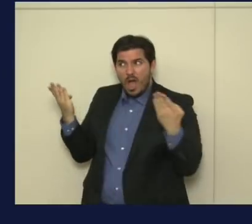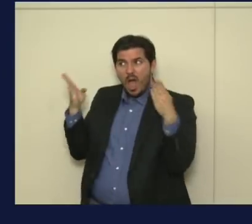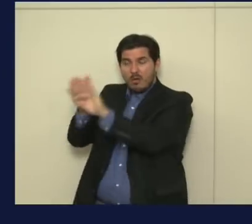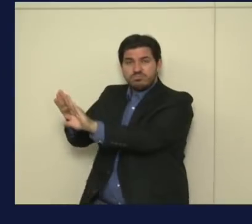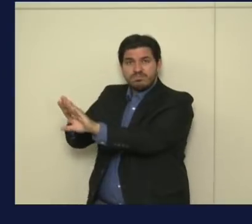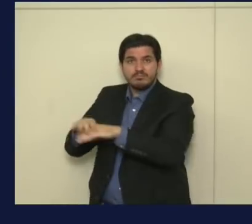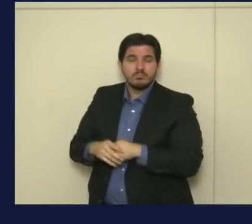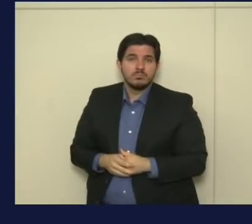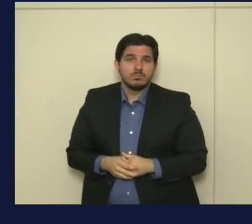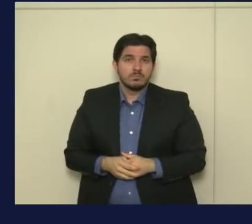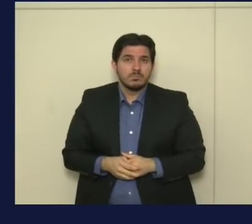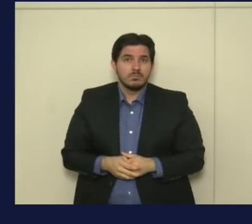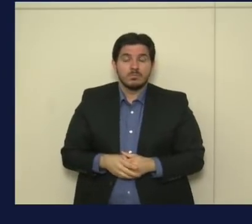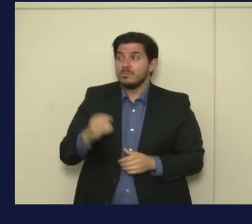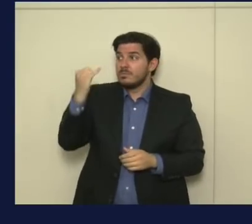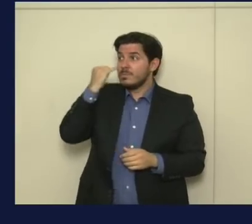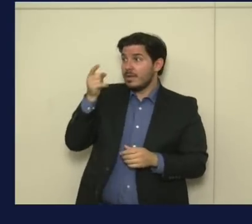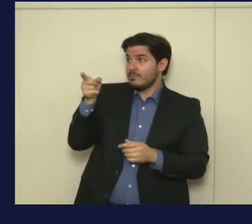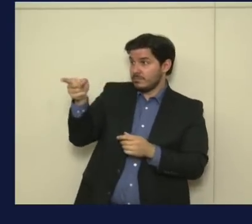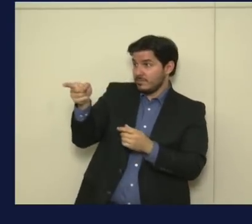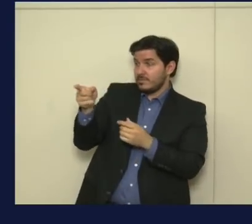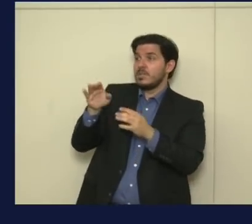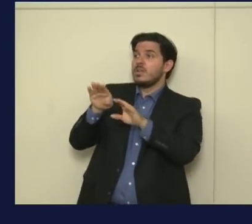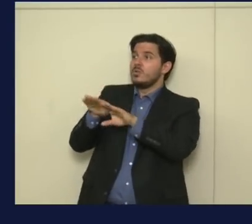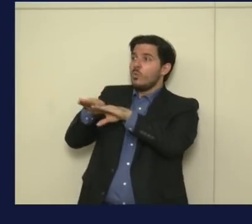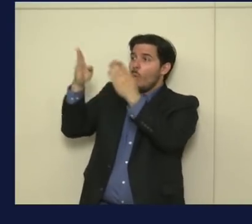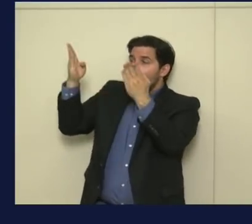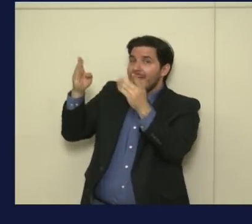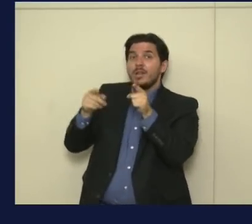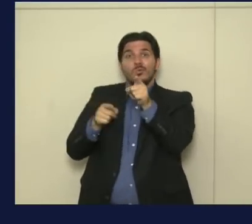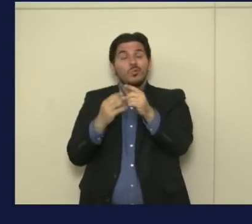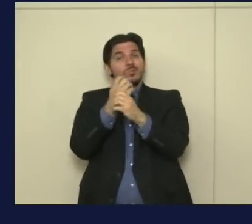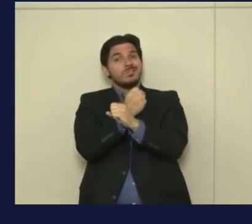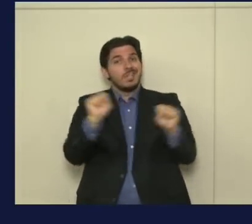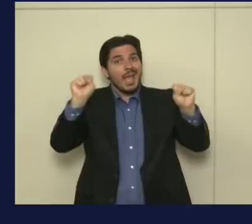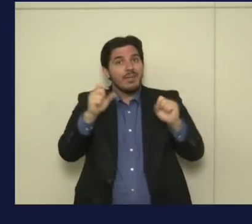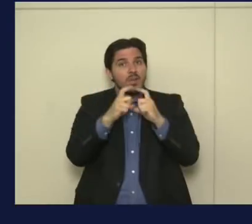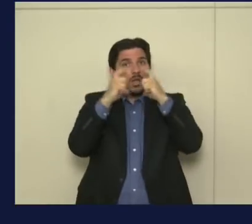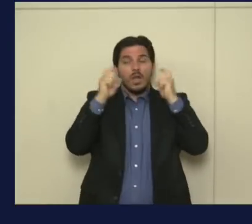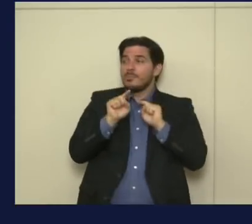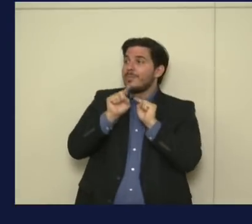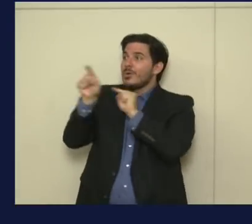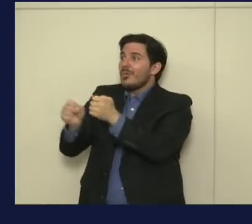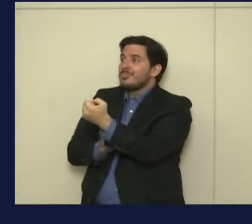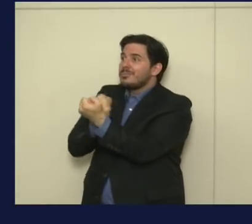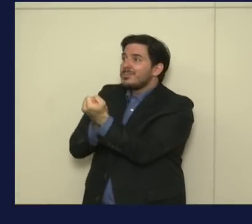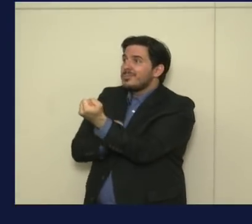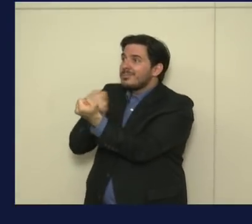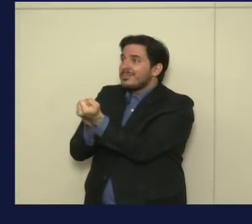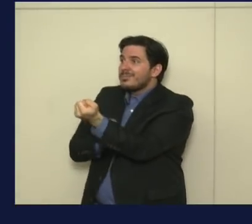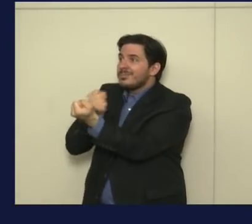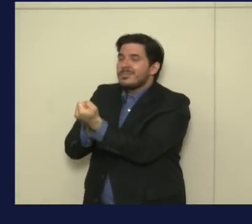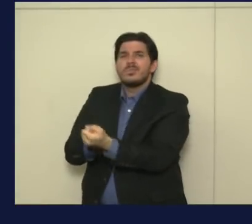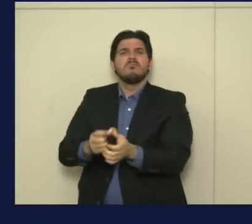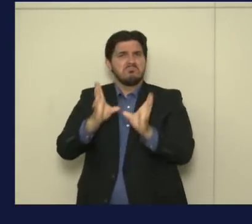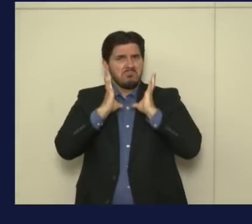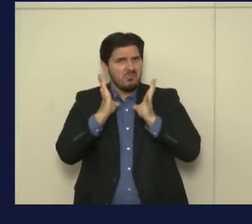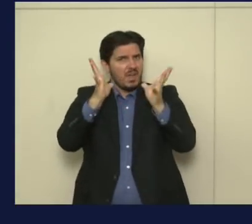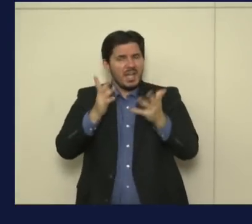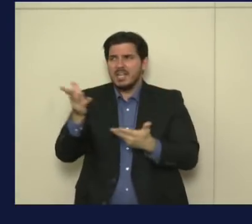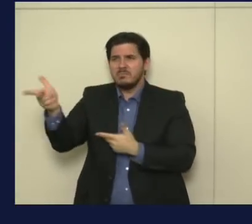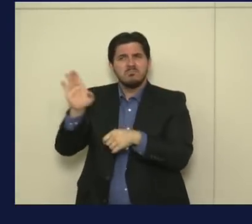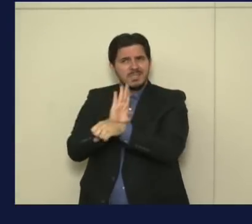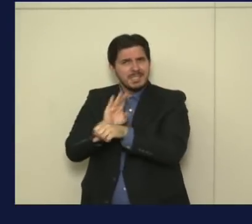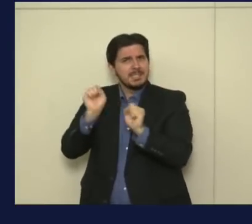your participation and cooperation. They can't. So keep supporting these COVID safe practices.